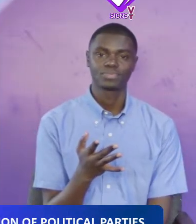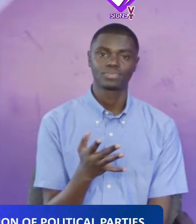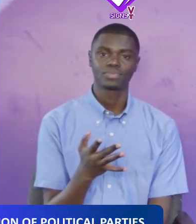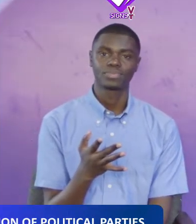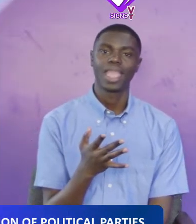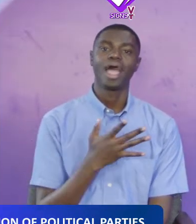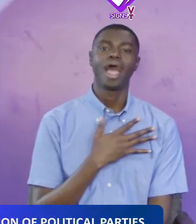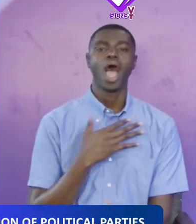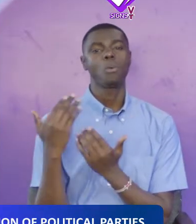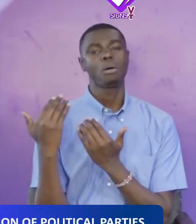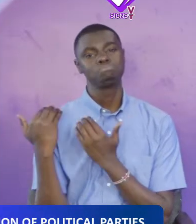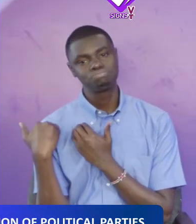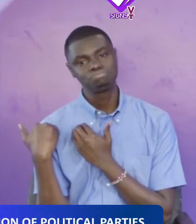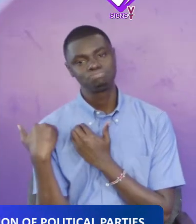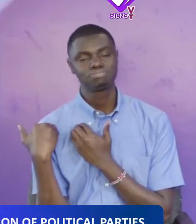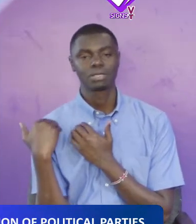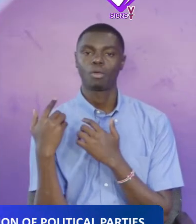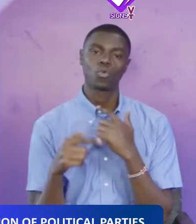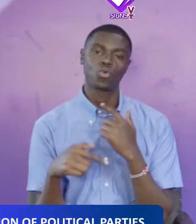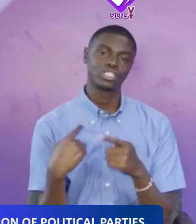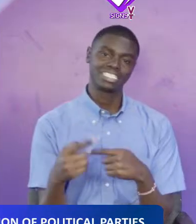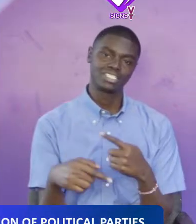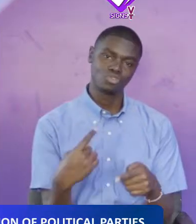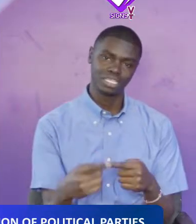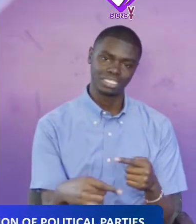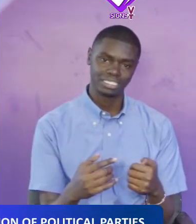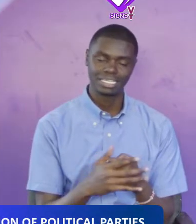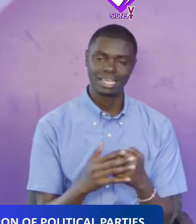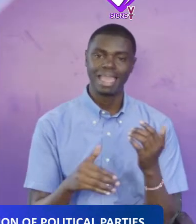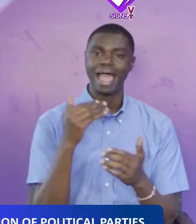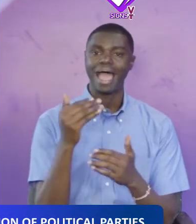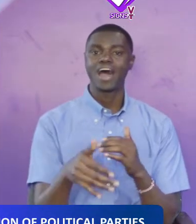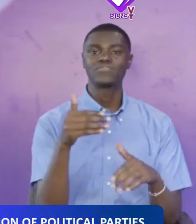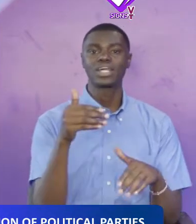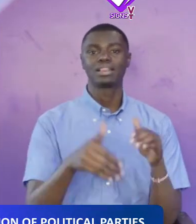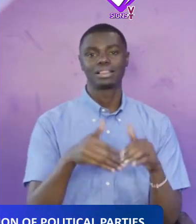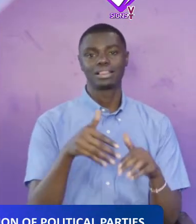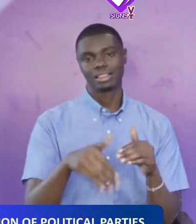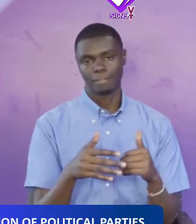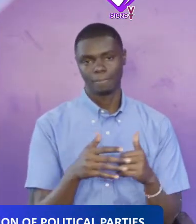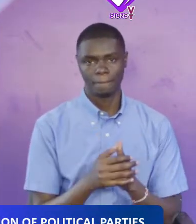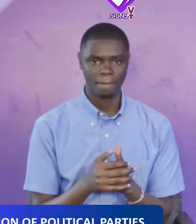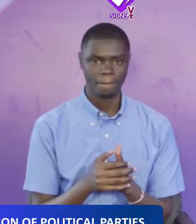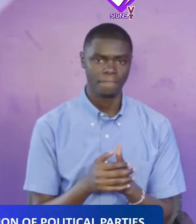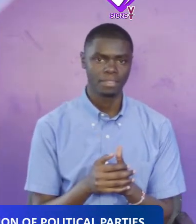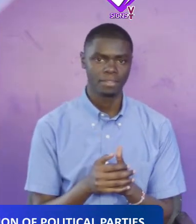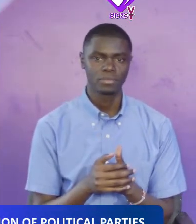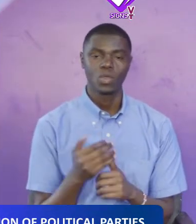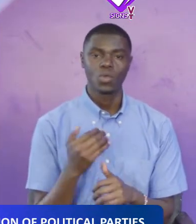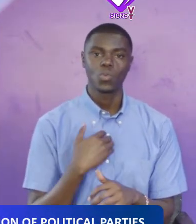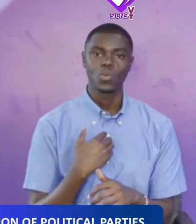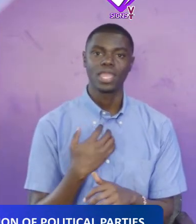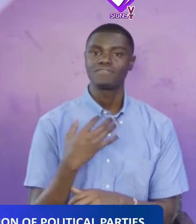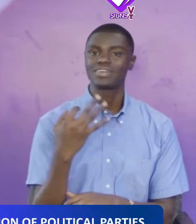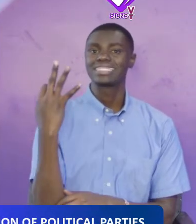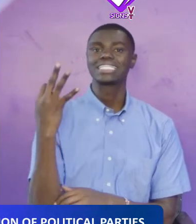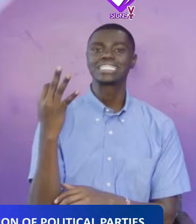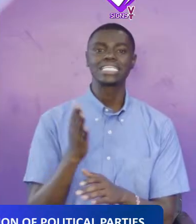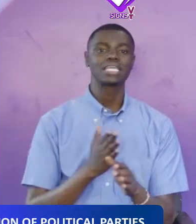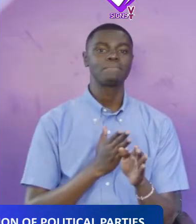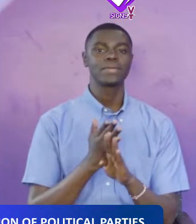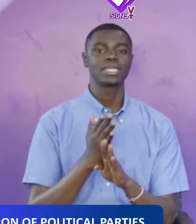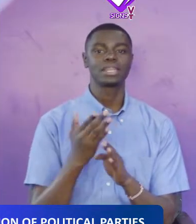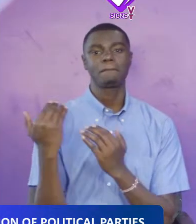our mandate is continuous, even after elections. Yeah. We have 3 major mandates in